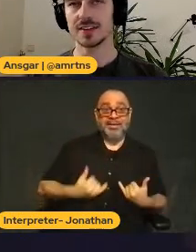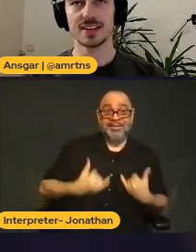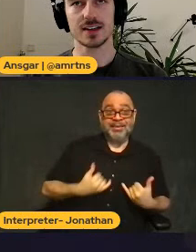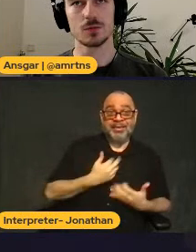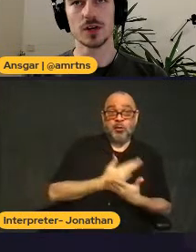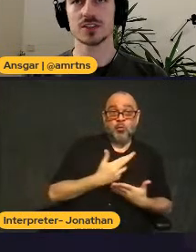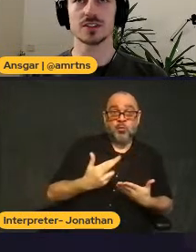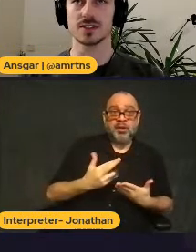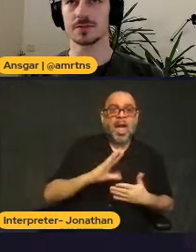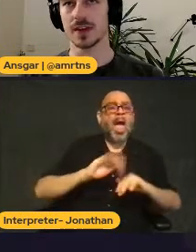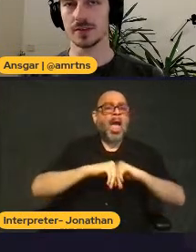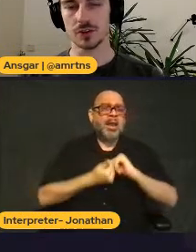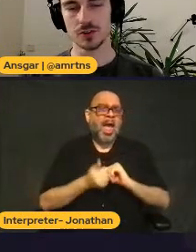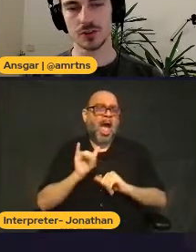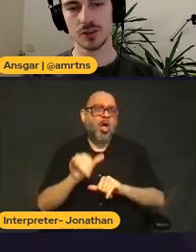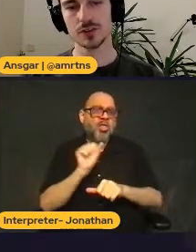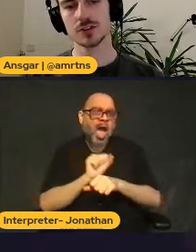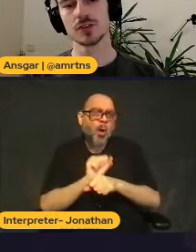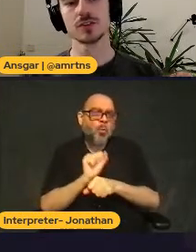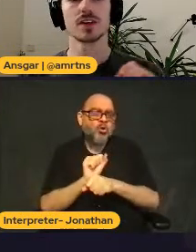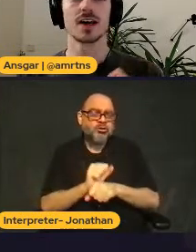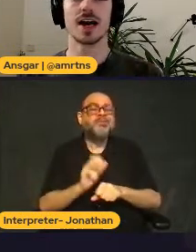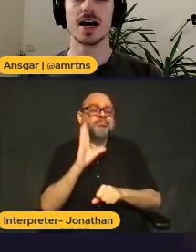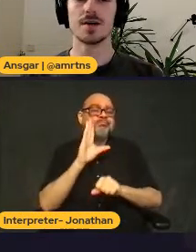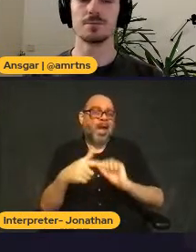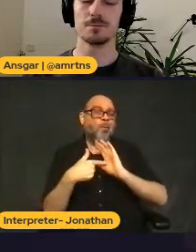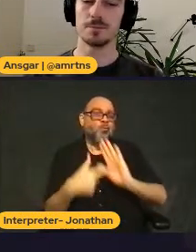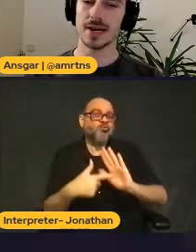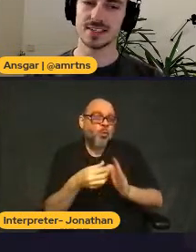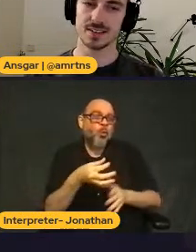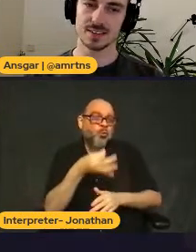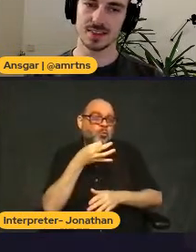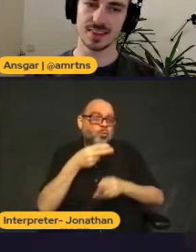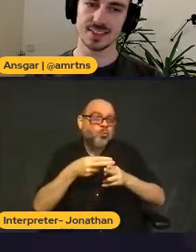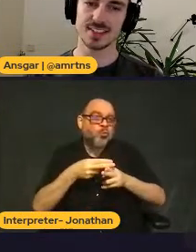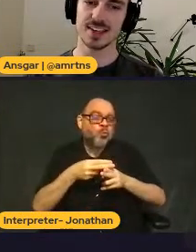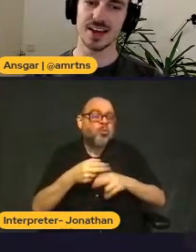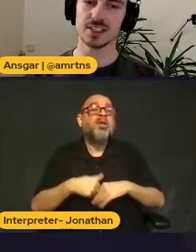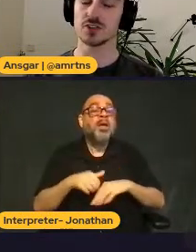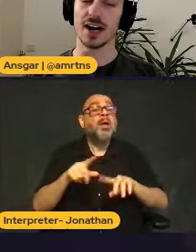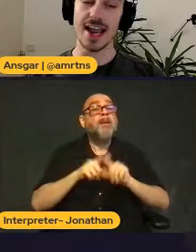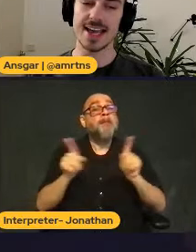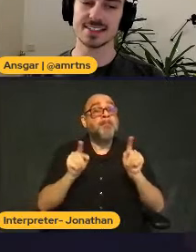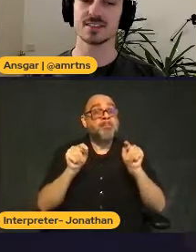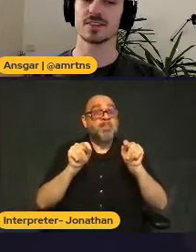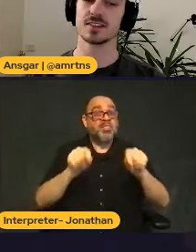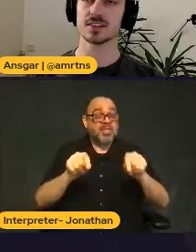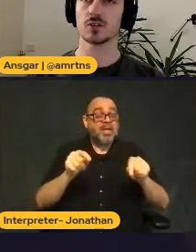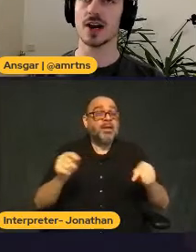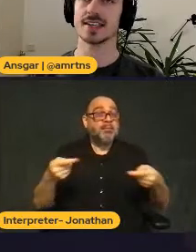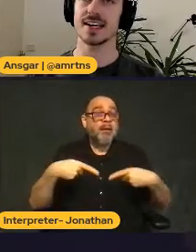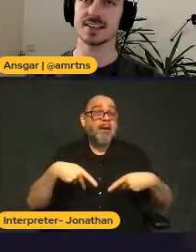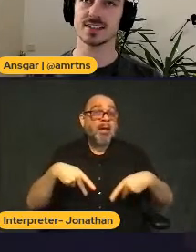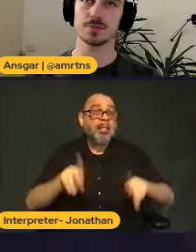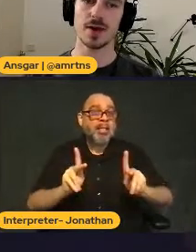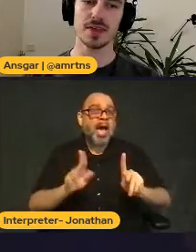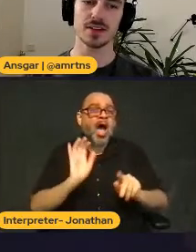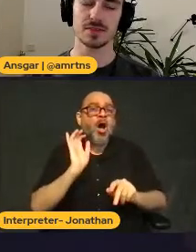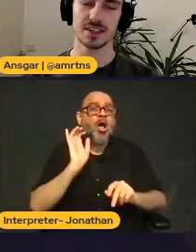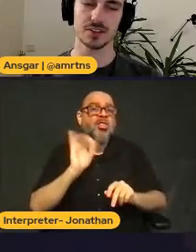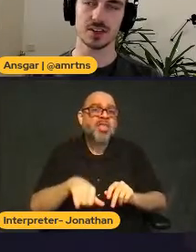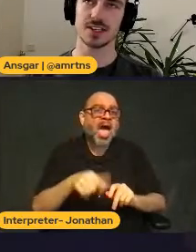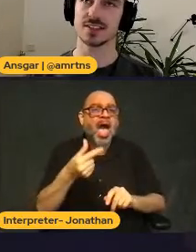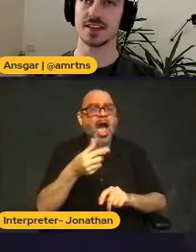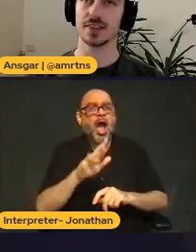how that exactly works is something I'm going to show you soon. But this enables or adds this grant access